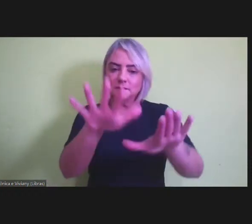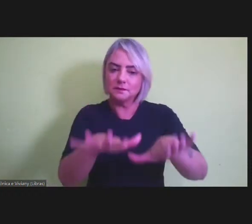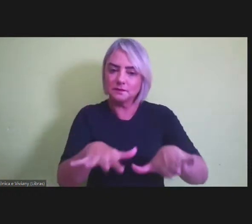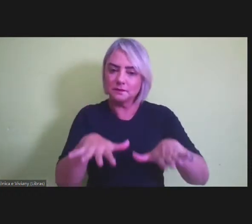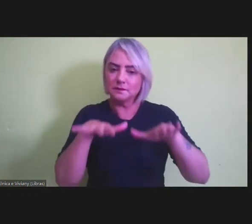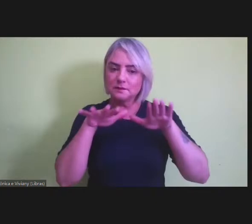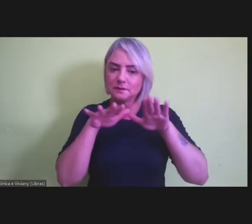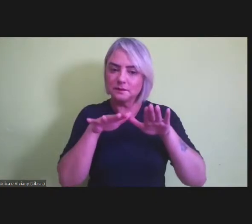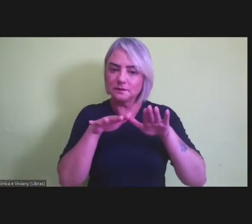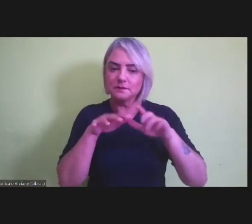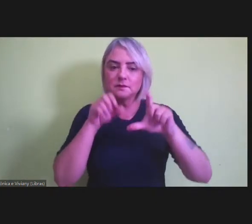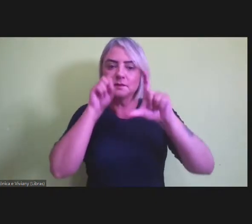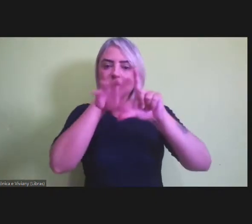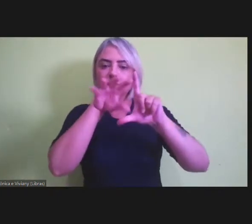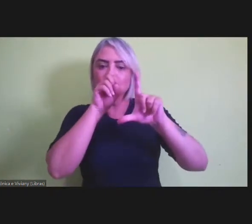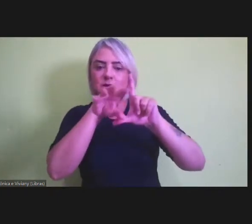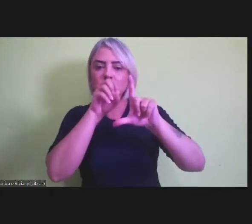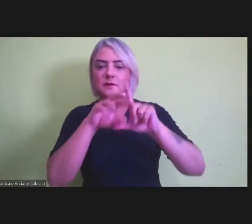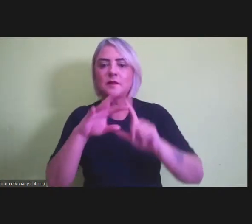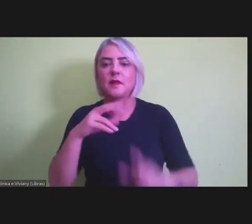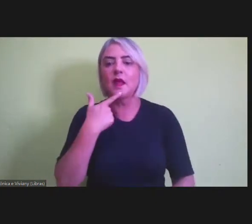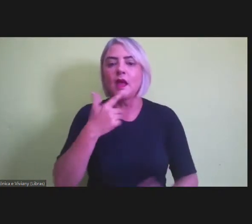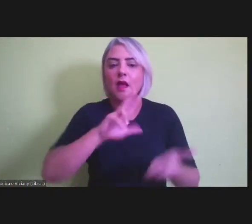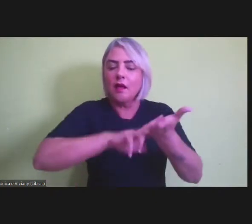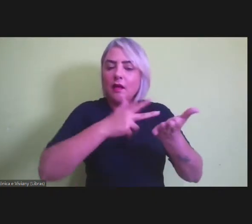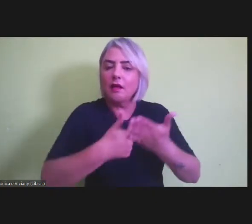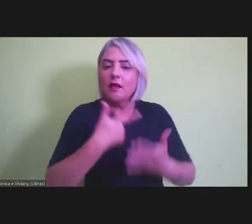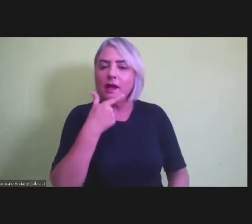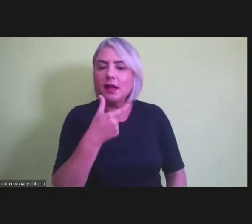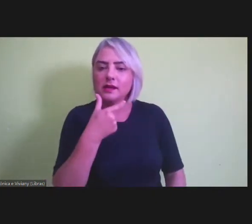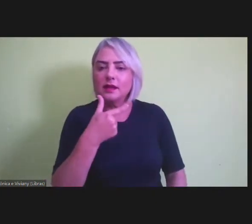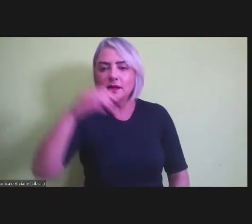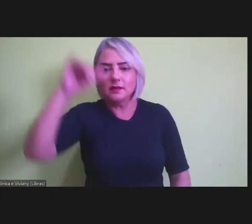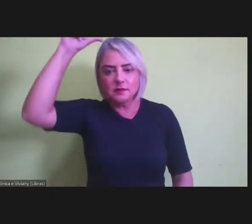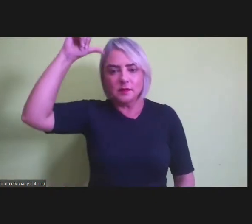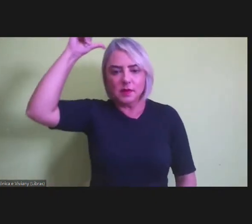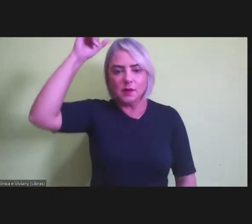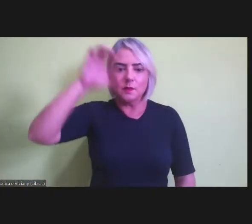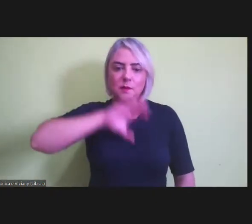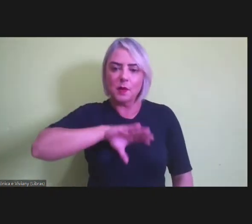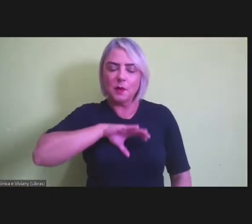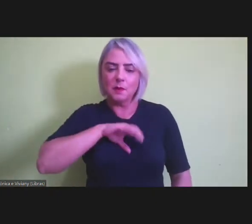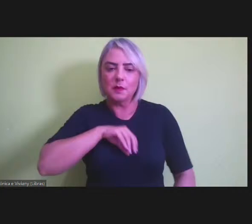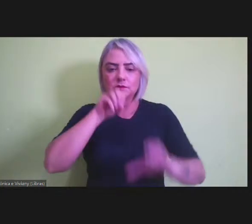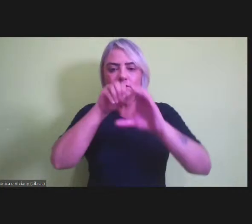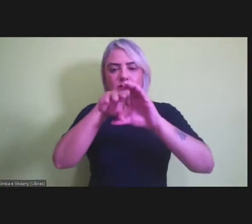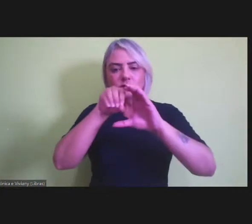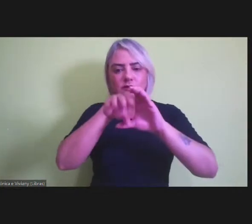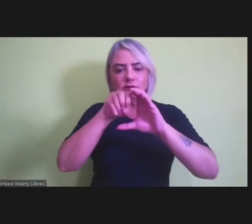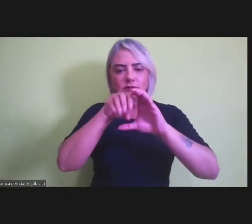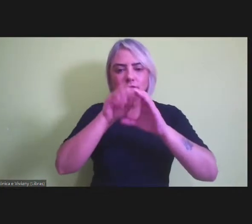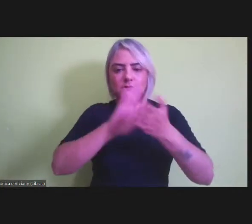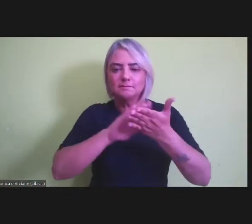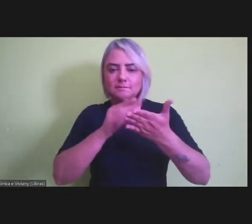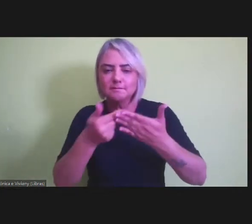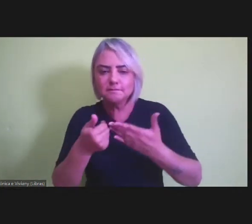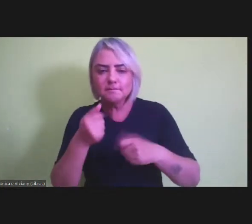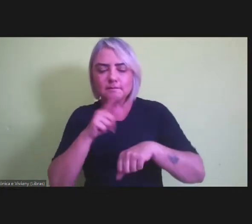Remembering that the event has simultaneous translation for English, Spanish, and Portuguese, which is